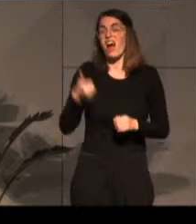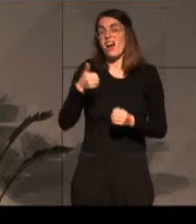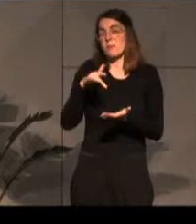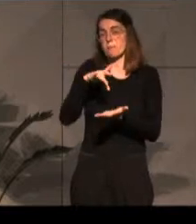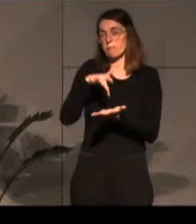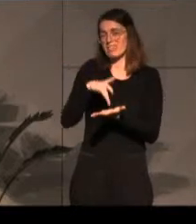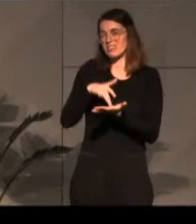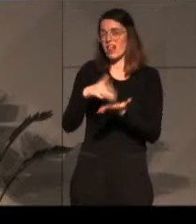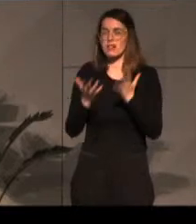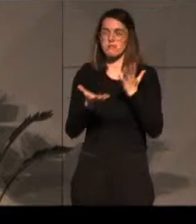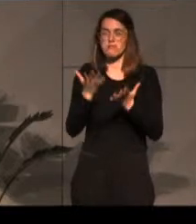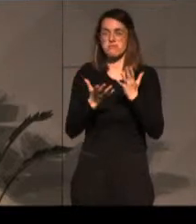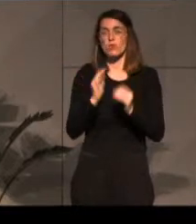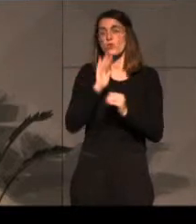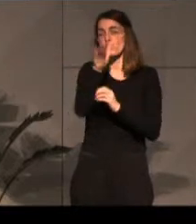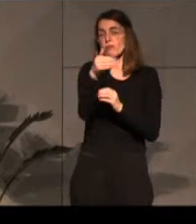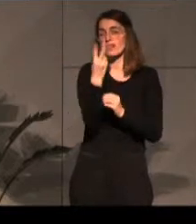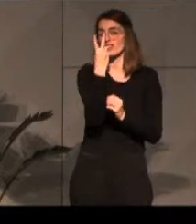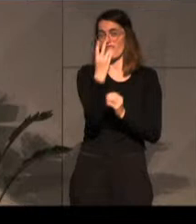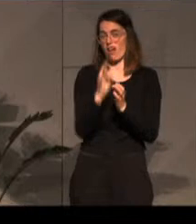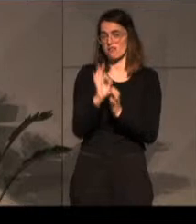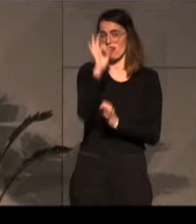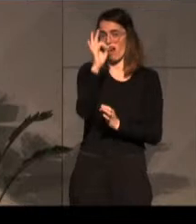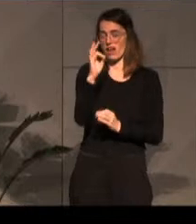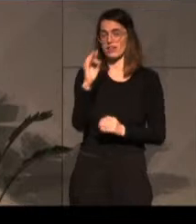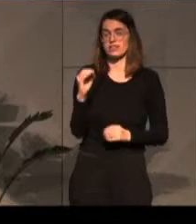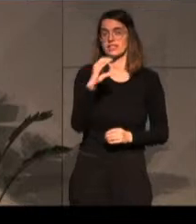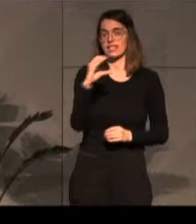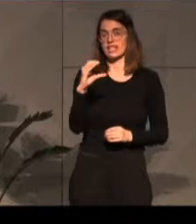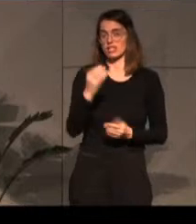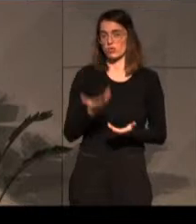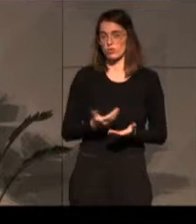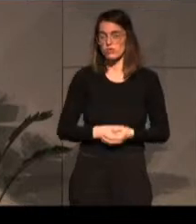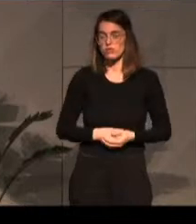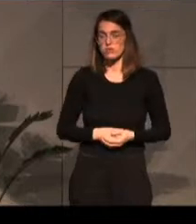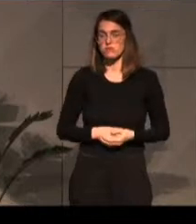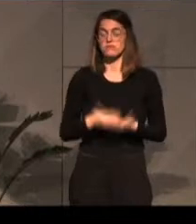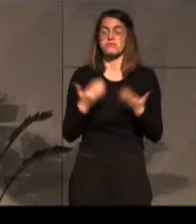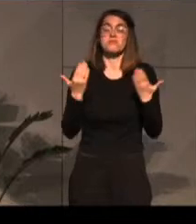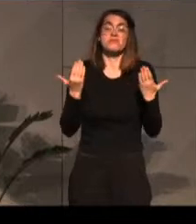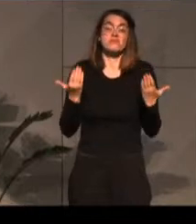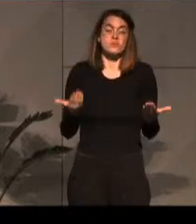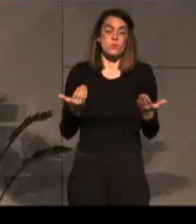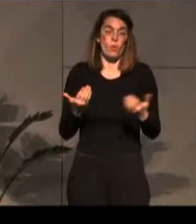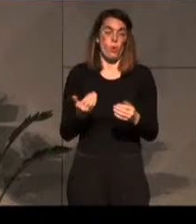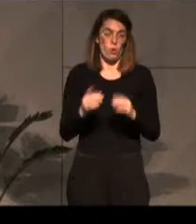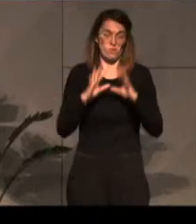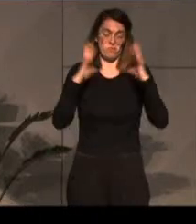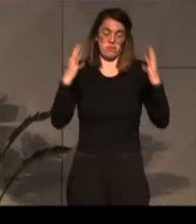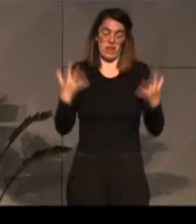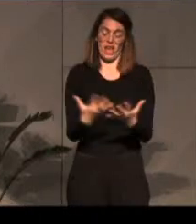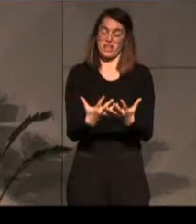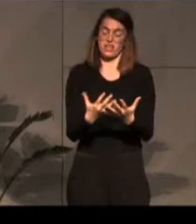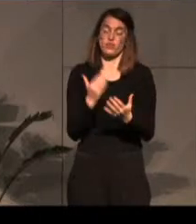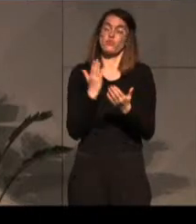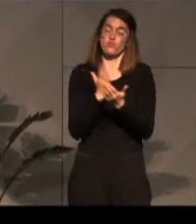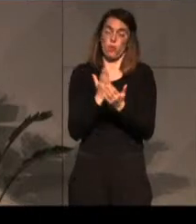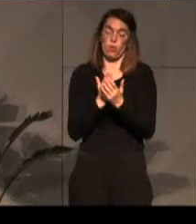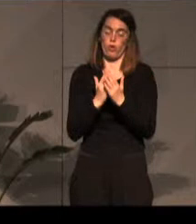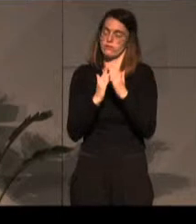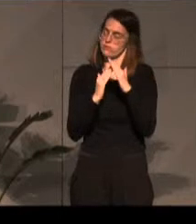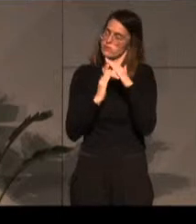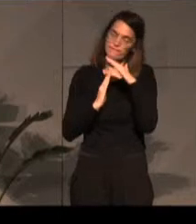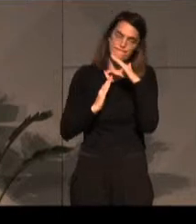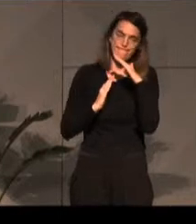one. At the middle of this year, we had a warming of 2 degrees